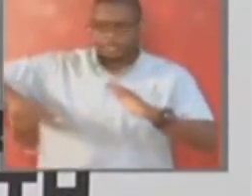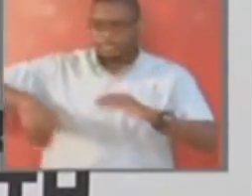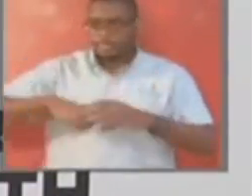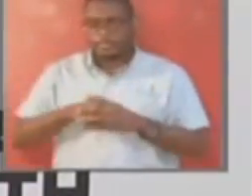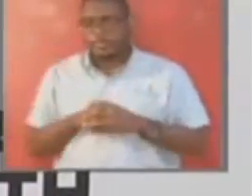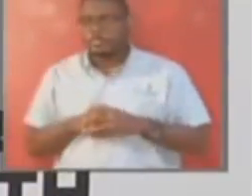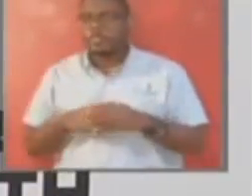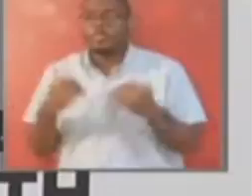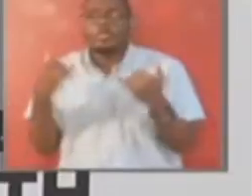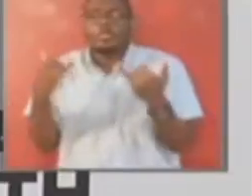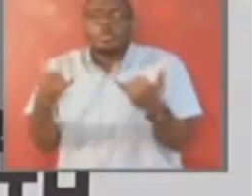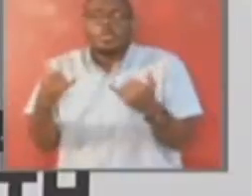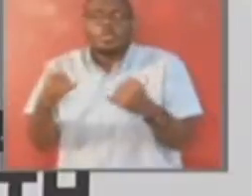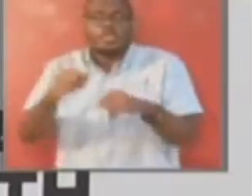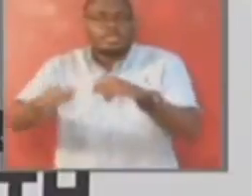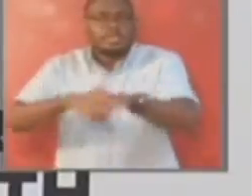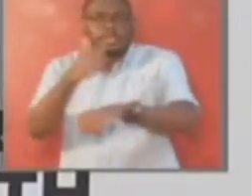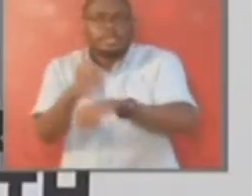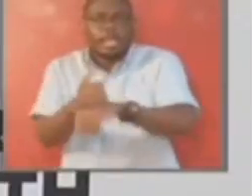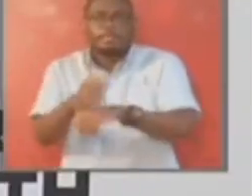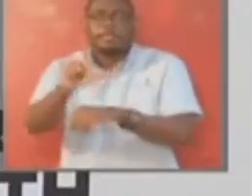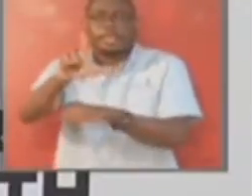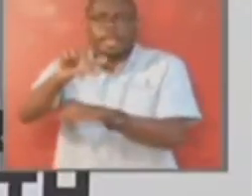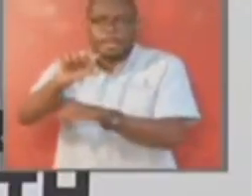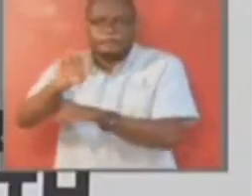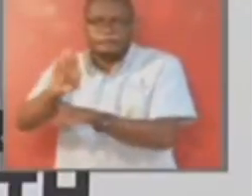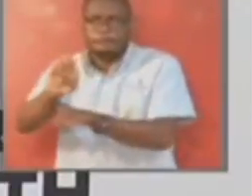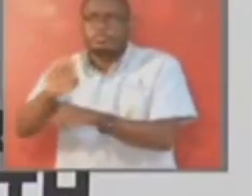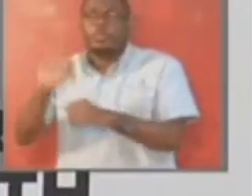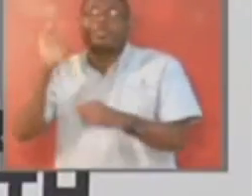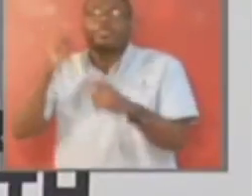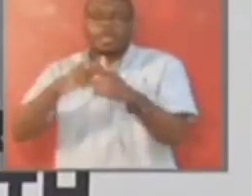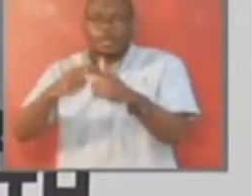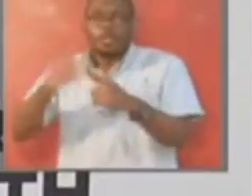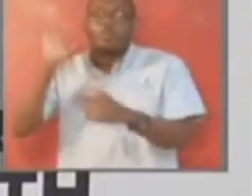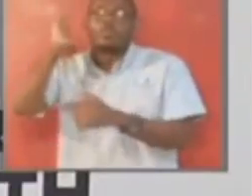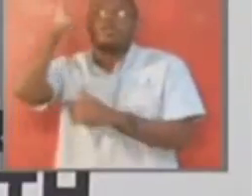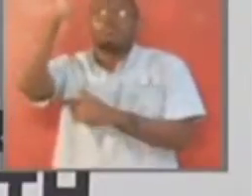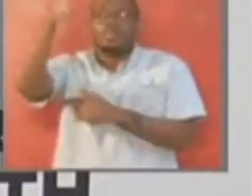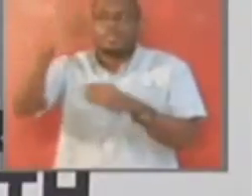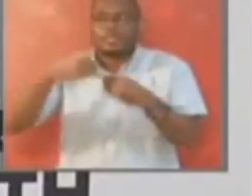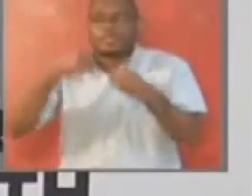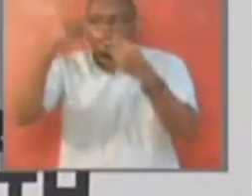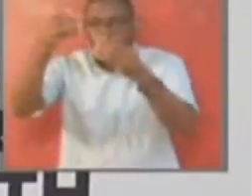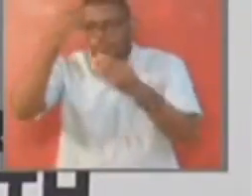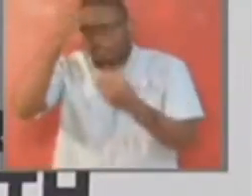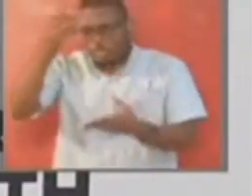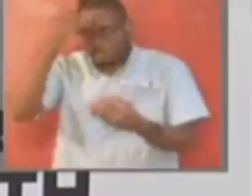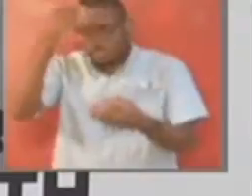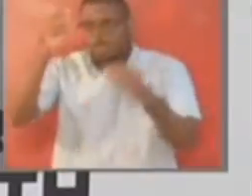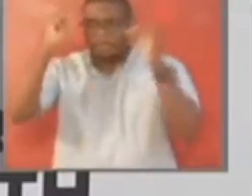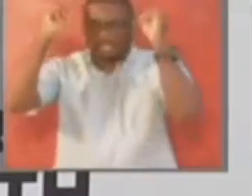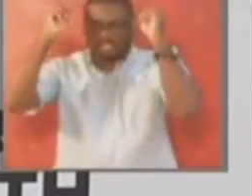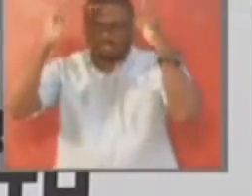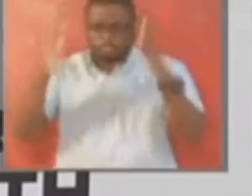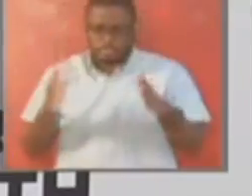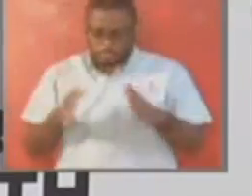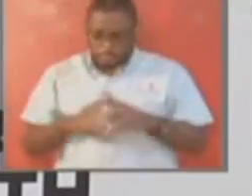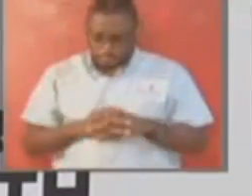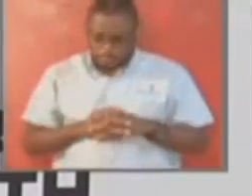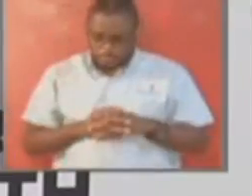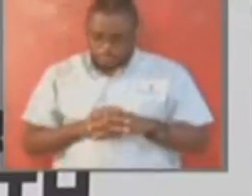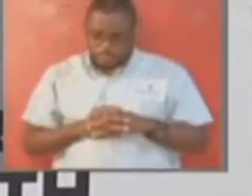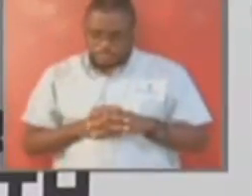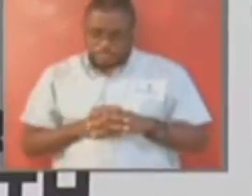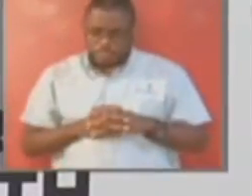together to be able to do so, and will update the ministry on their progress as soon as it comes to mind. Just to, if you could just quickly go past your